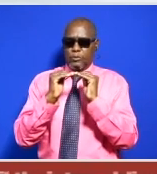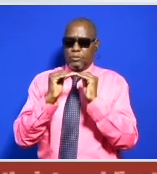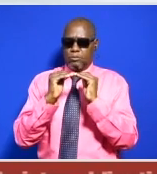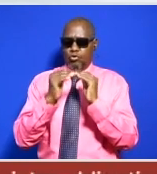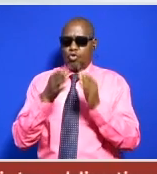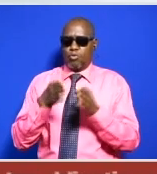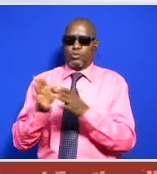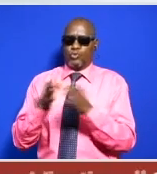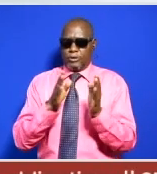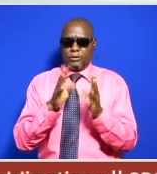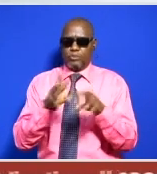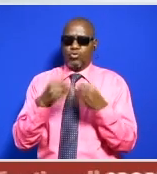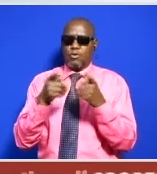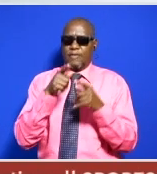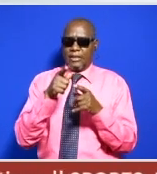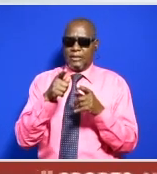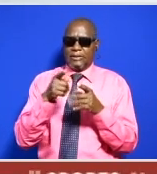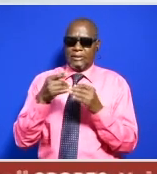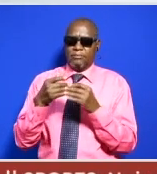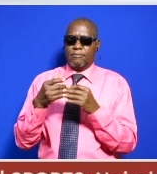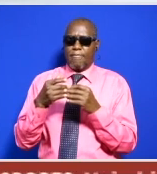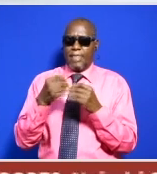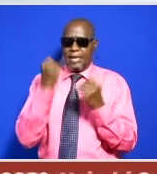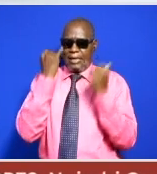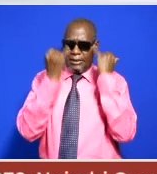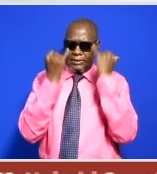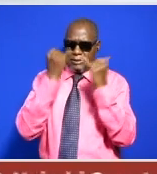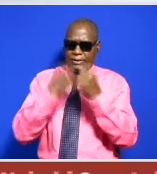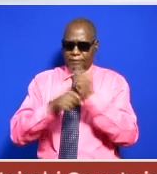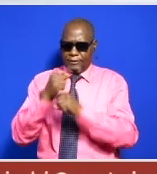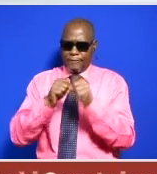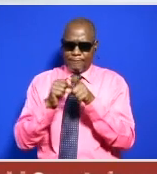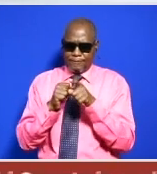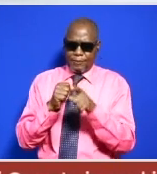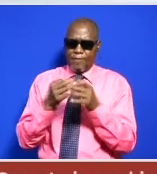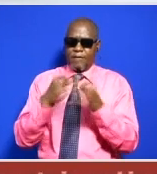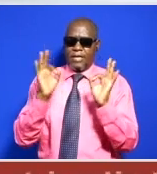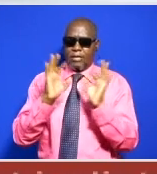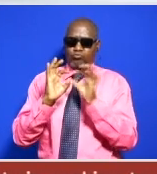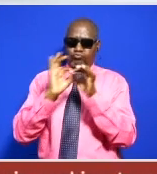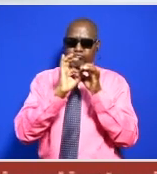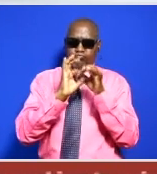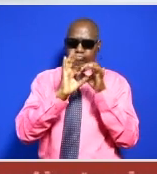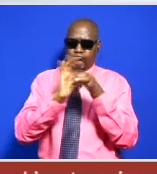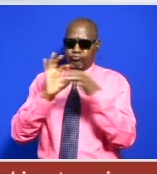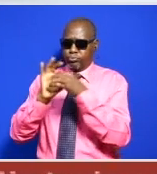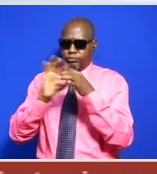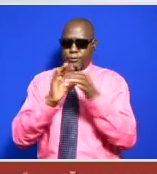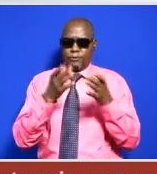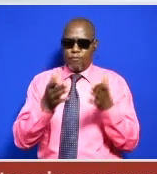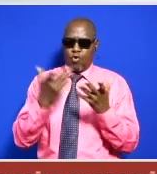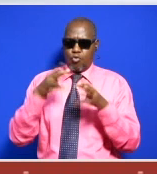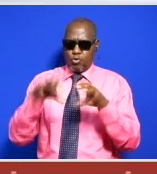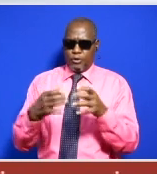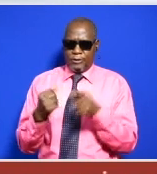By providing such initiatives where we come in and brought in free internet connectivity for the community, this